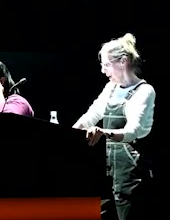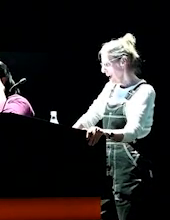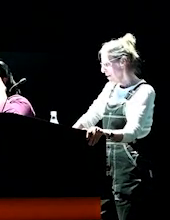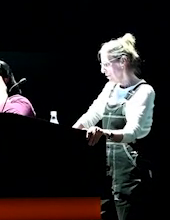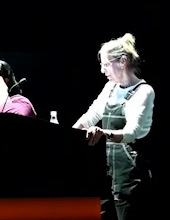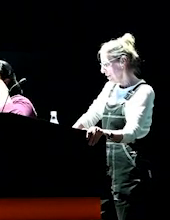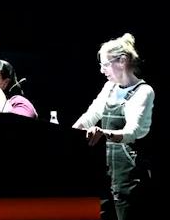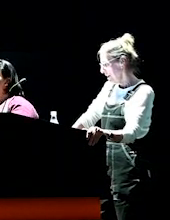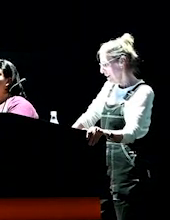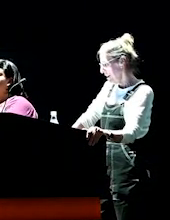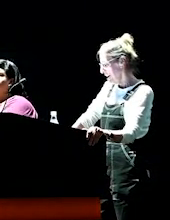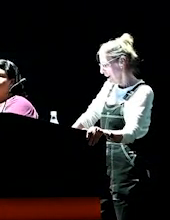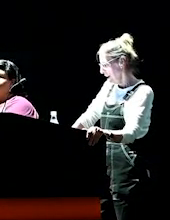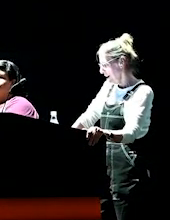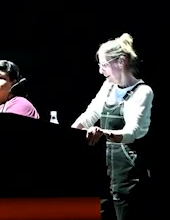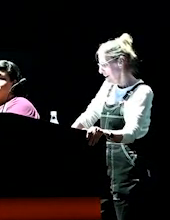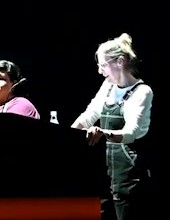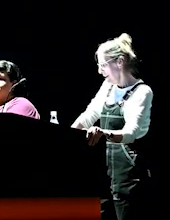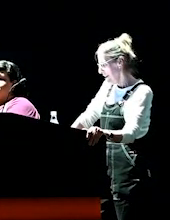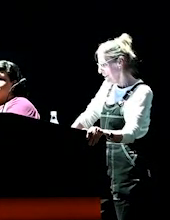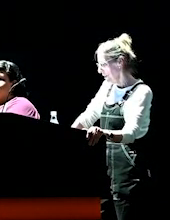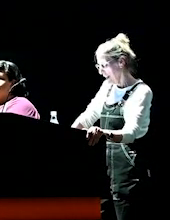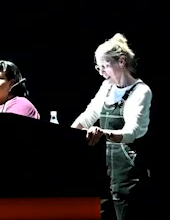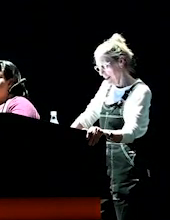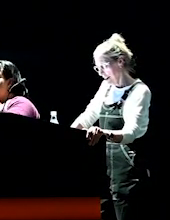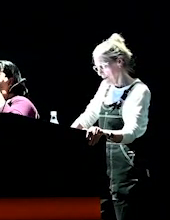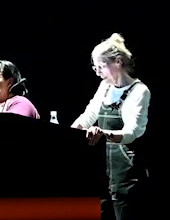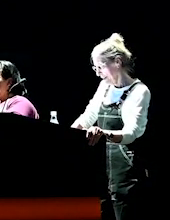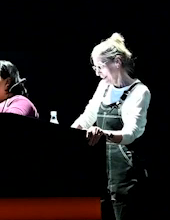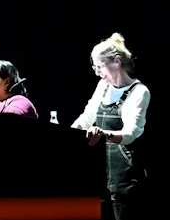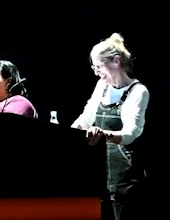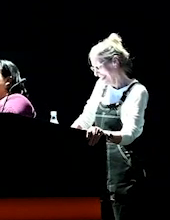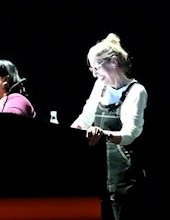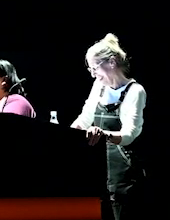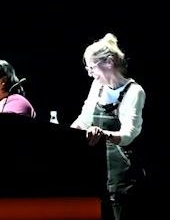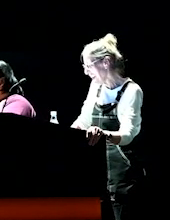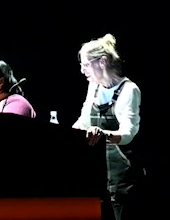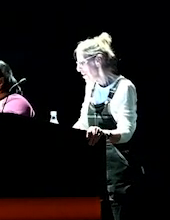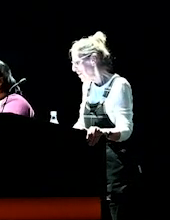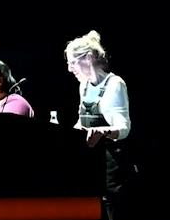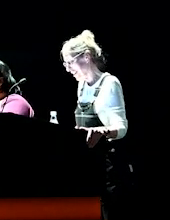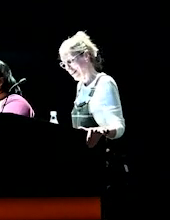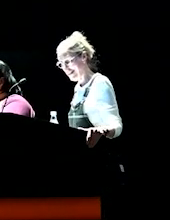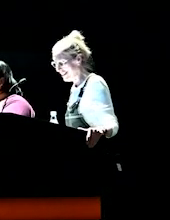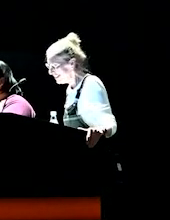So when I had first started at Nickelodeon, there was this